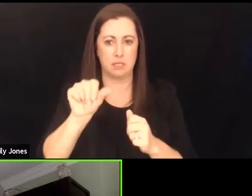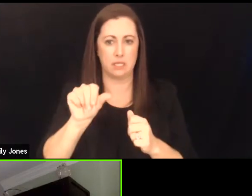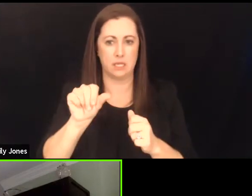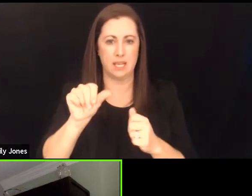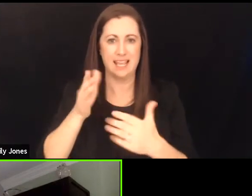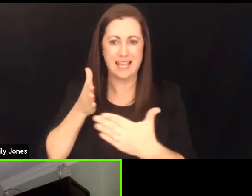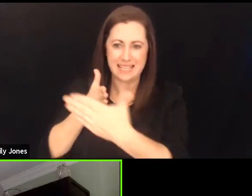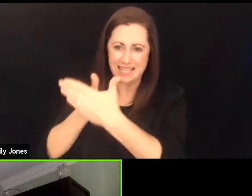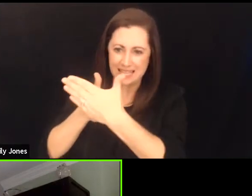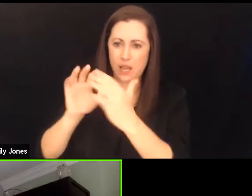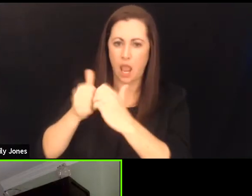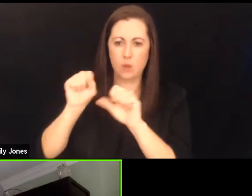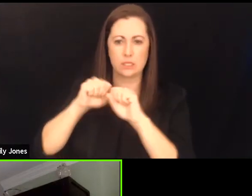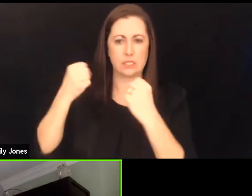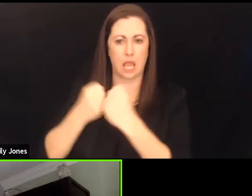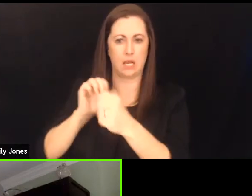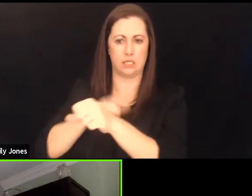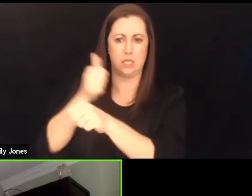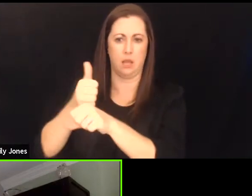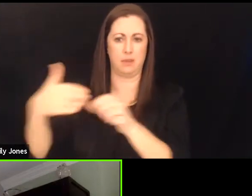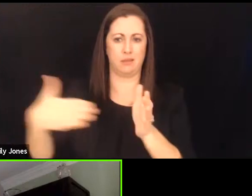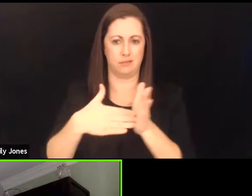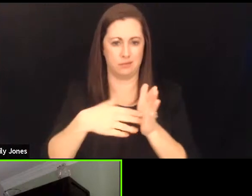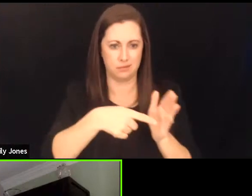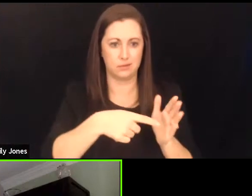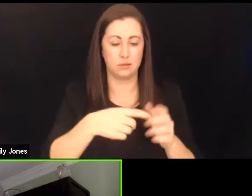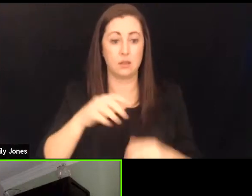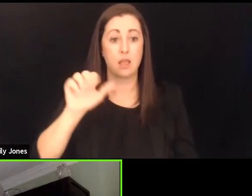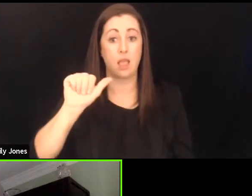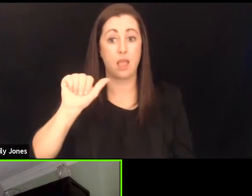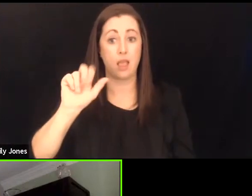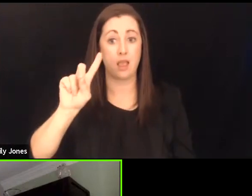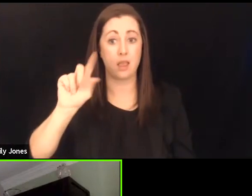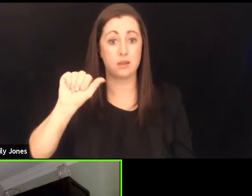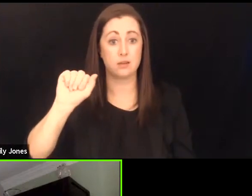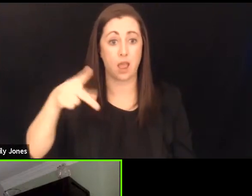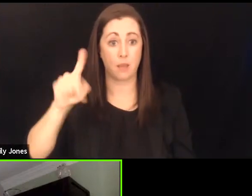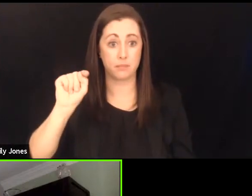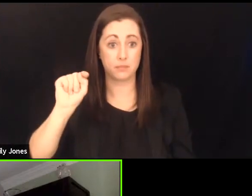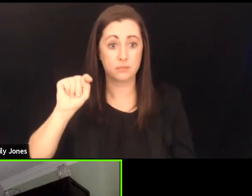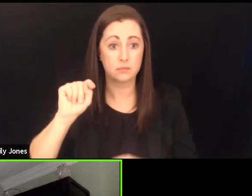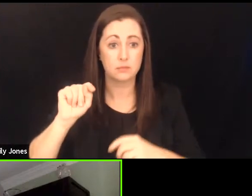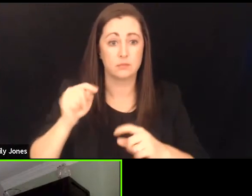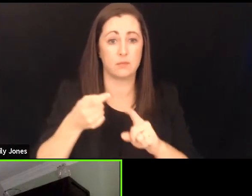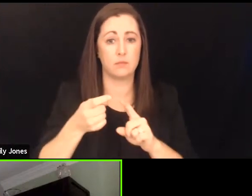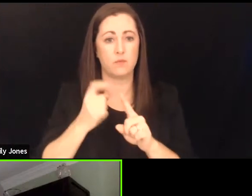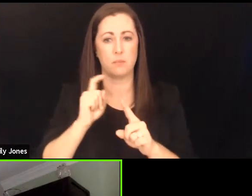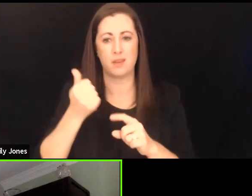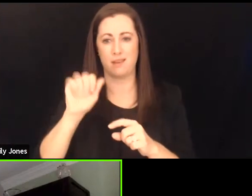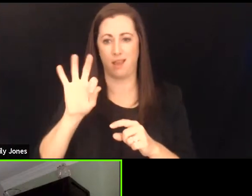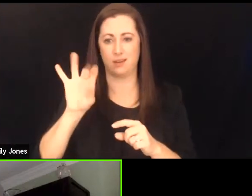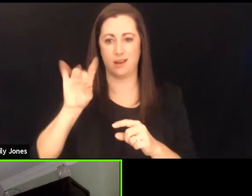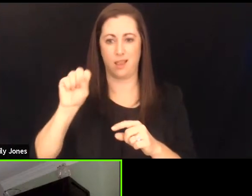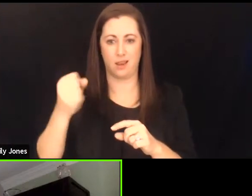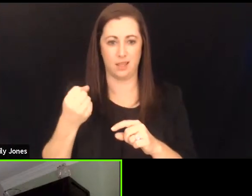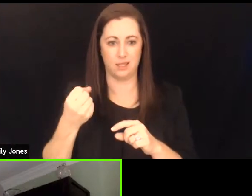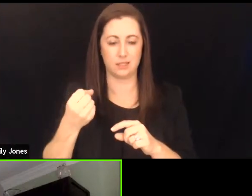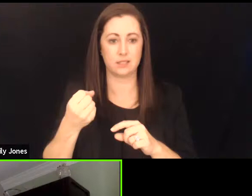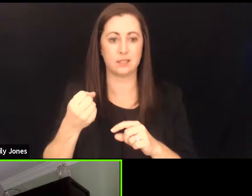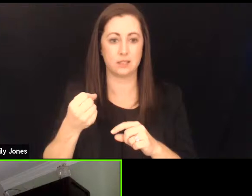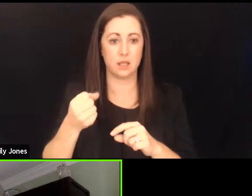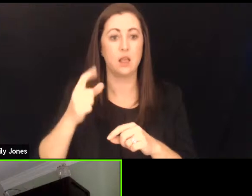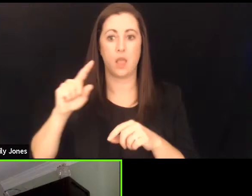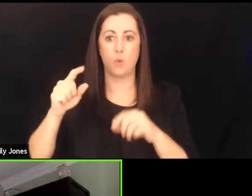of society. ADAPT, for example, were in the 80s, were lying under the wheels of